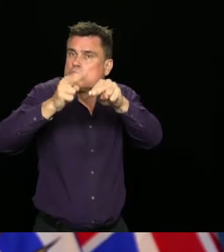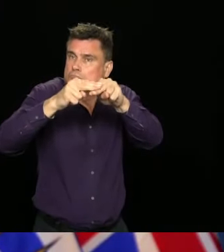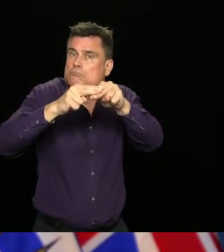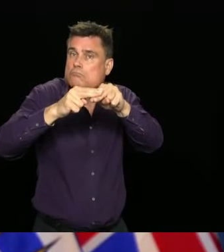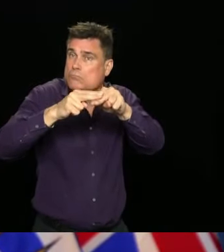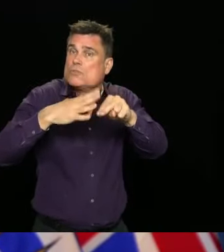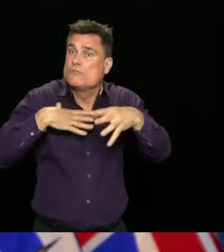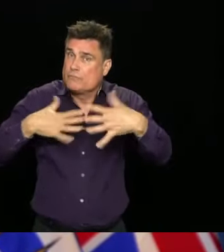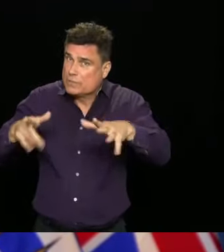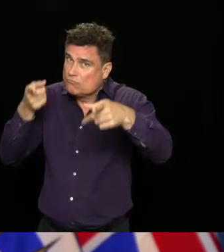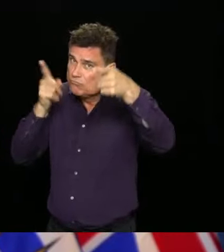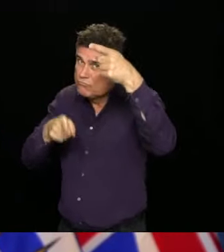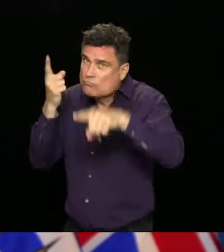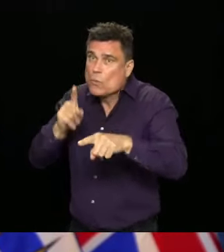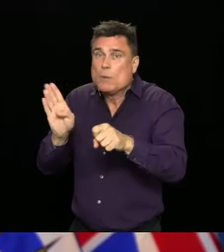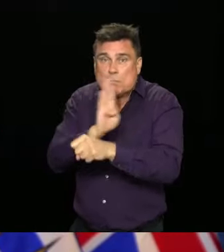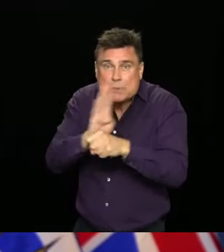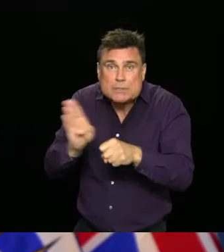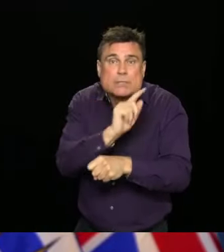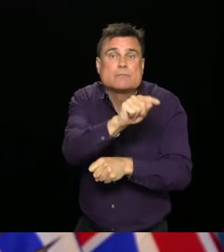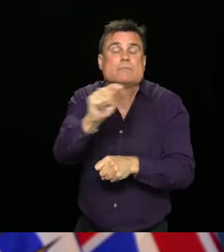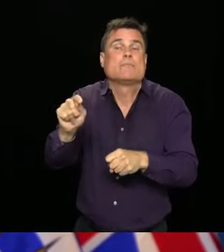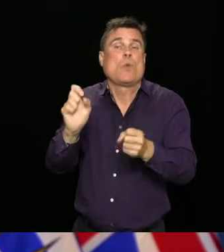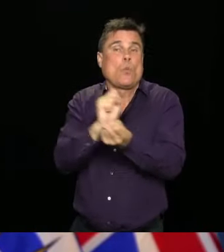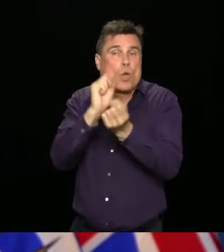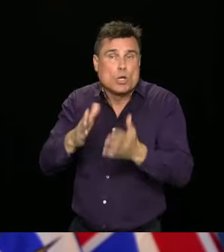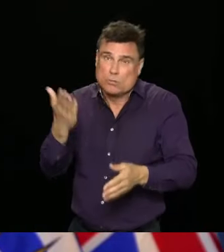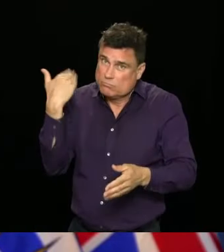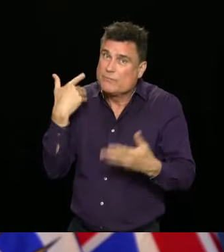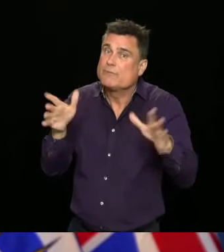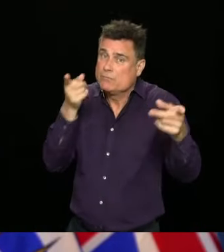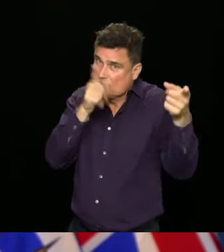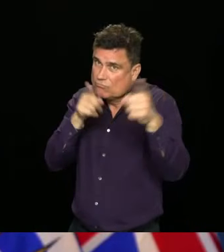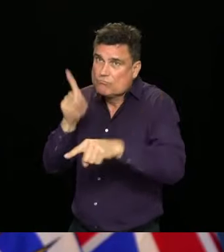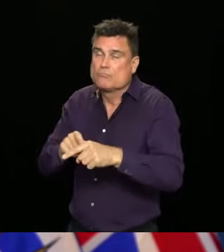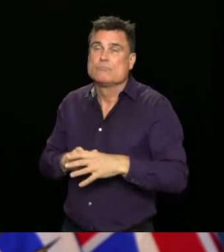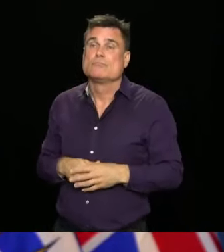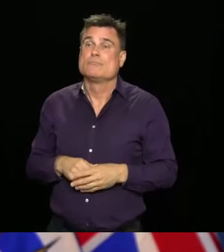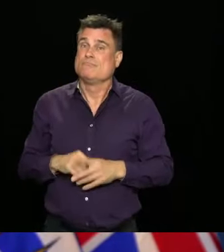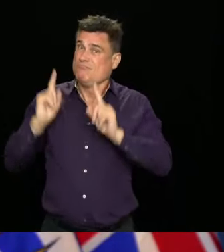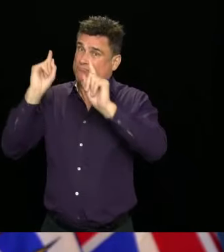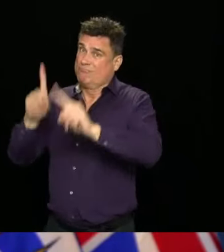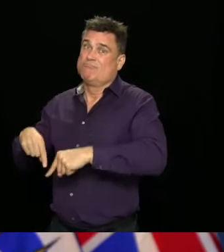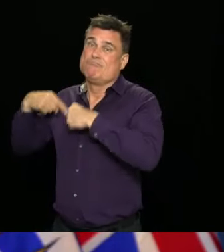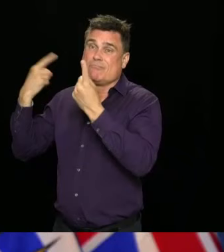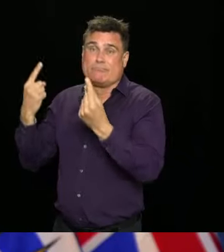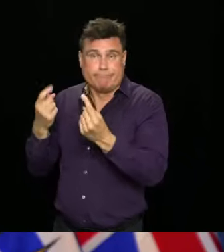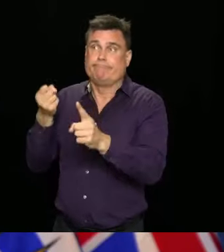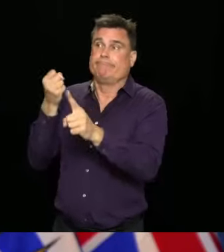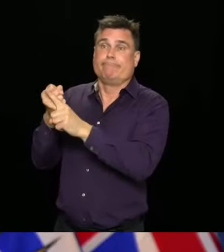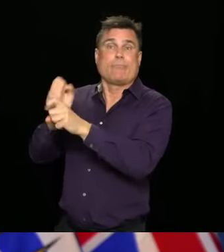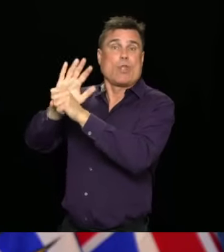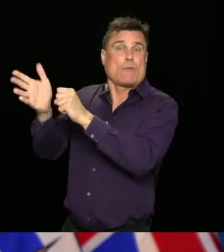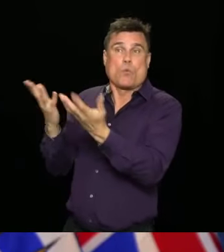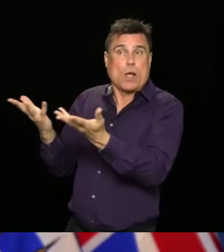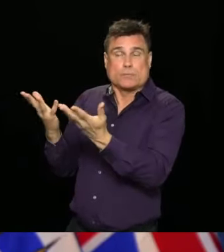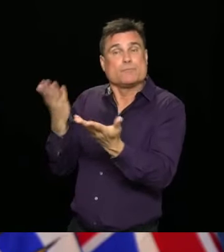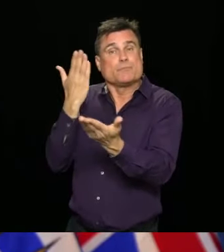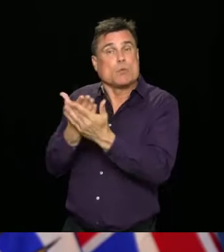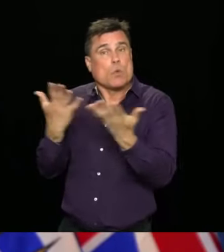minimum wage workers. I think people in this province would agree, and I think the pandemic has shown this, how important it is to make sure that the lowest